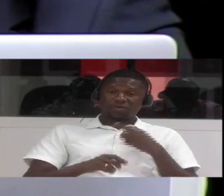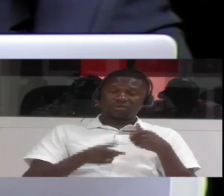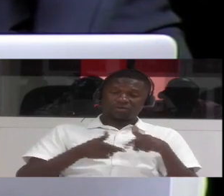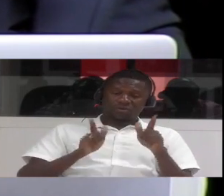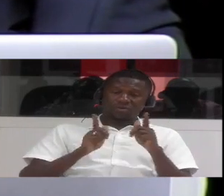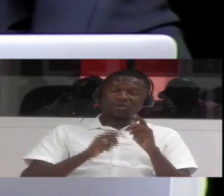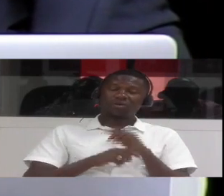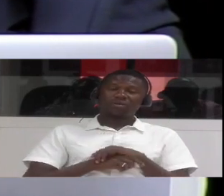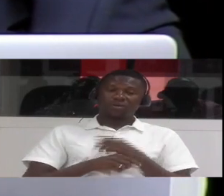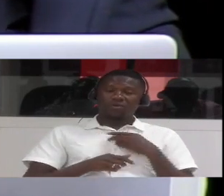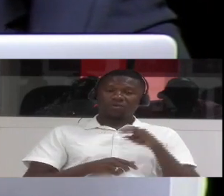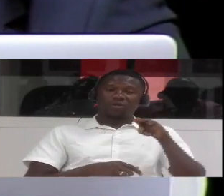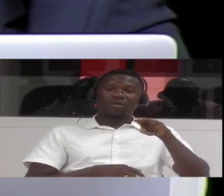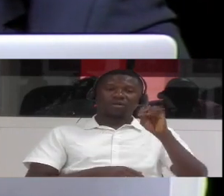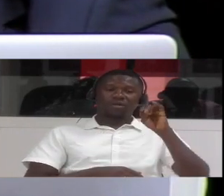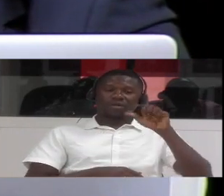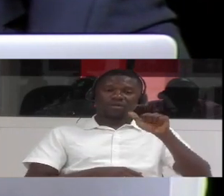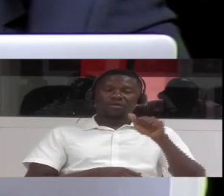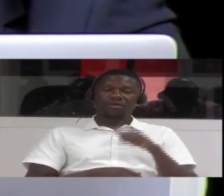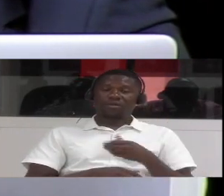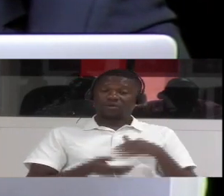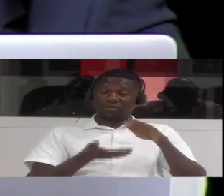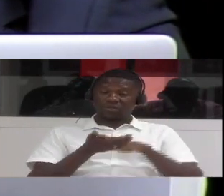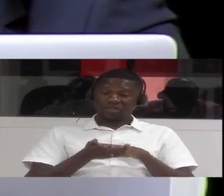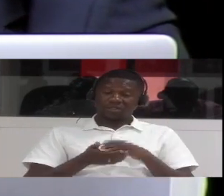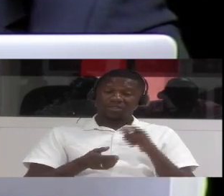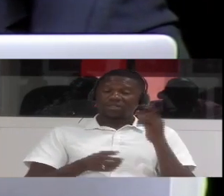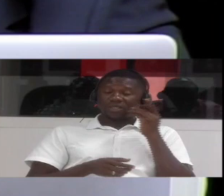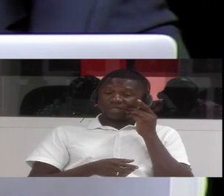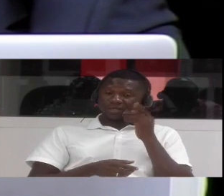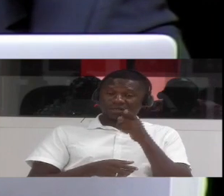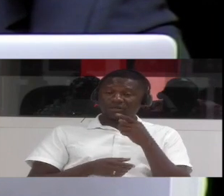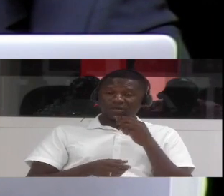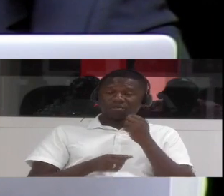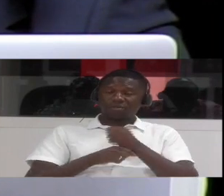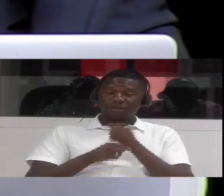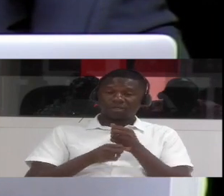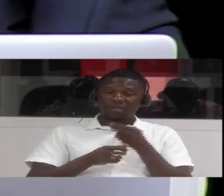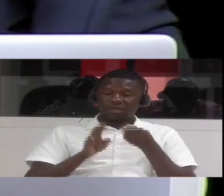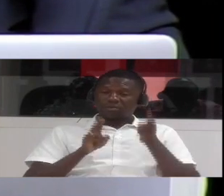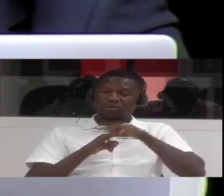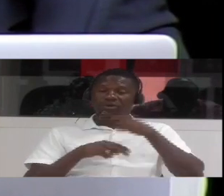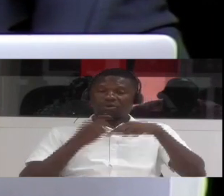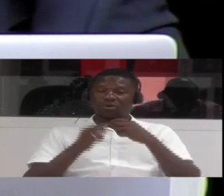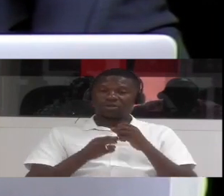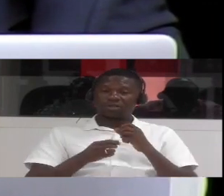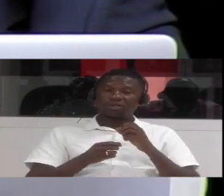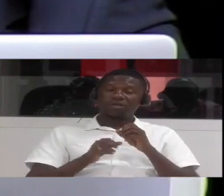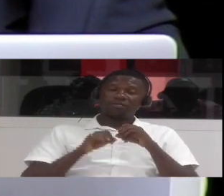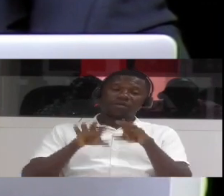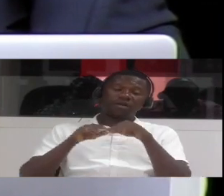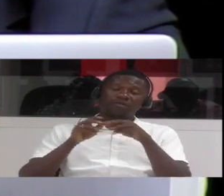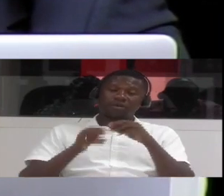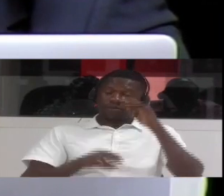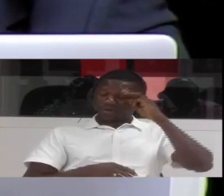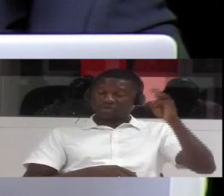law. Definitely. With the NIA. Definitely. And on this particular occasion, he made a report about the firing of the Minister of Justice,